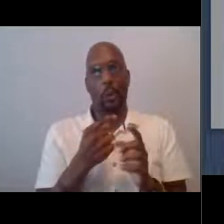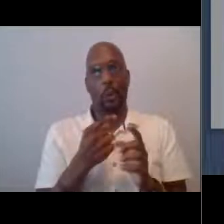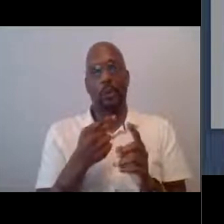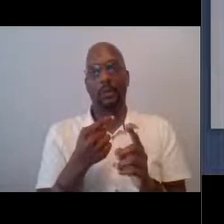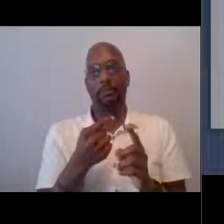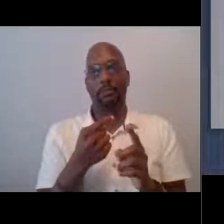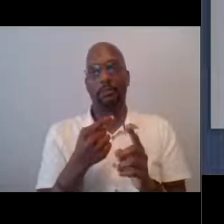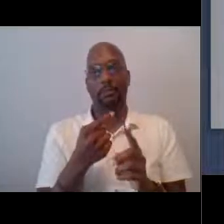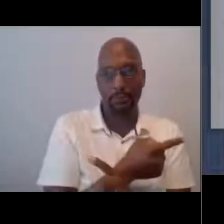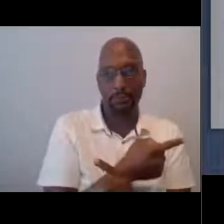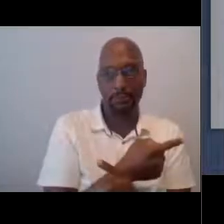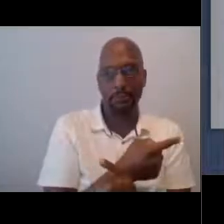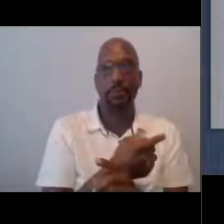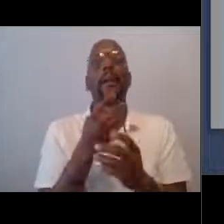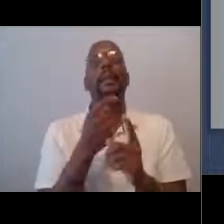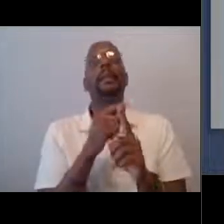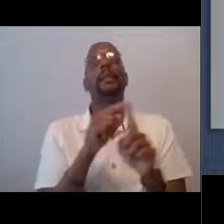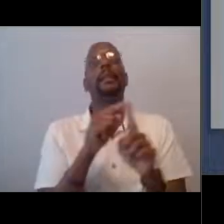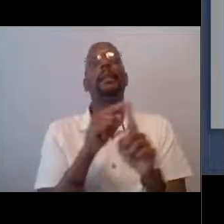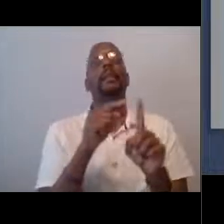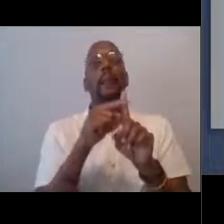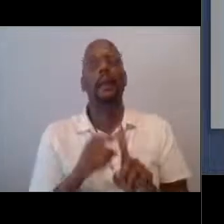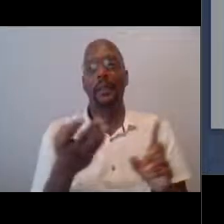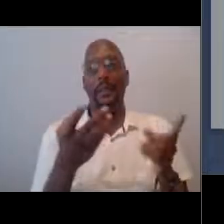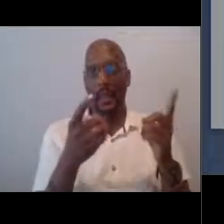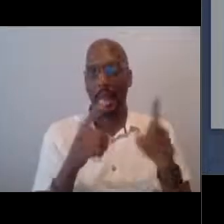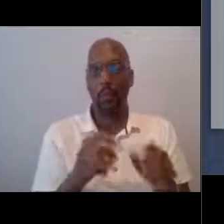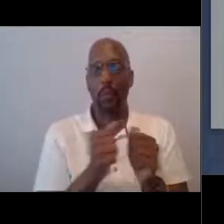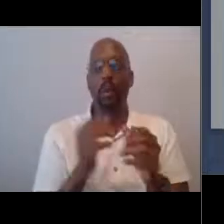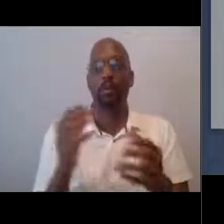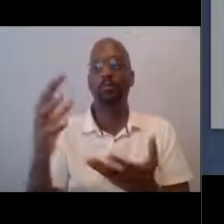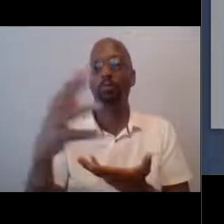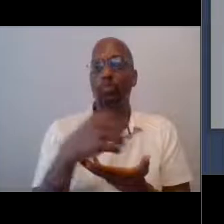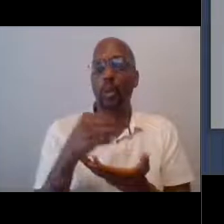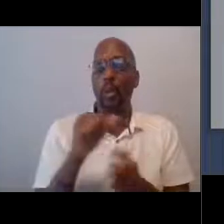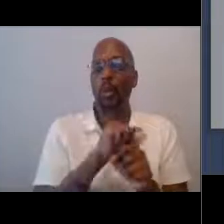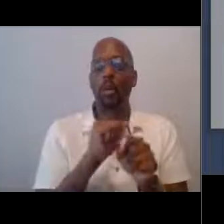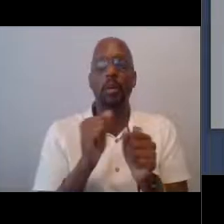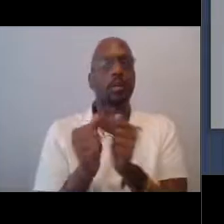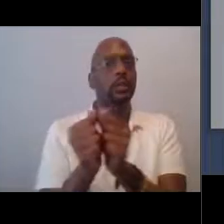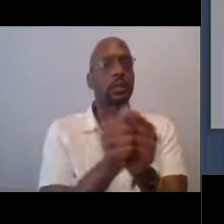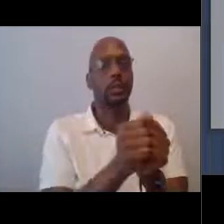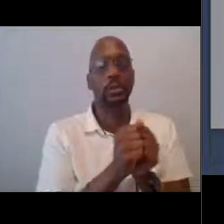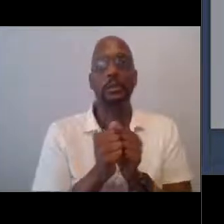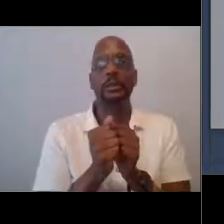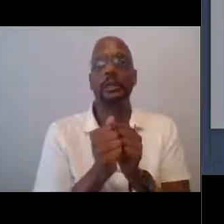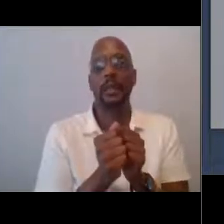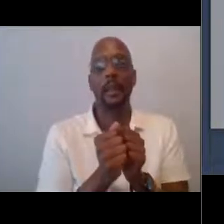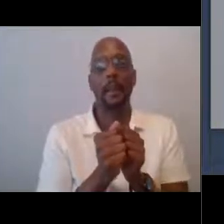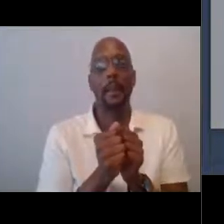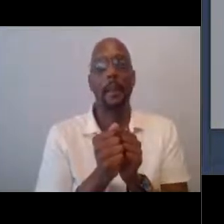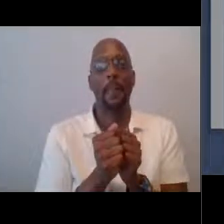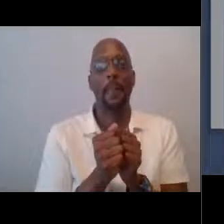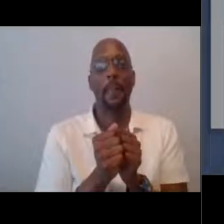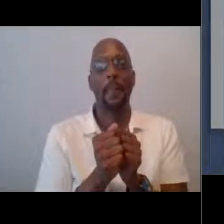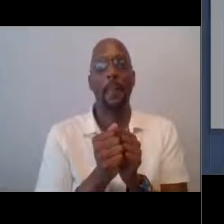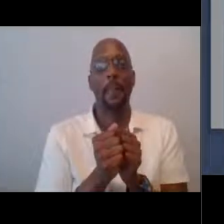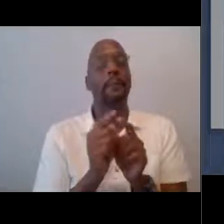happening, with all the collective work that we're all doing. It's just, very sobering